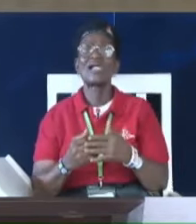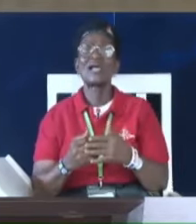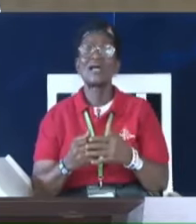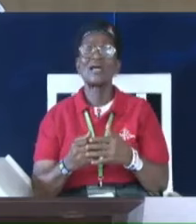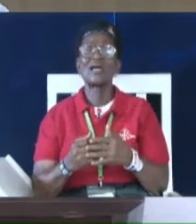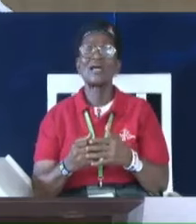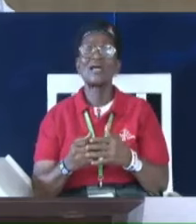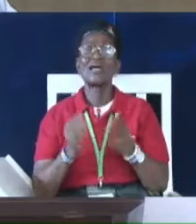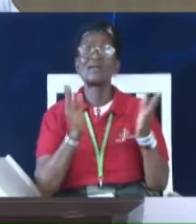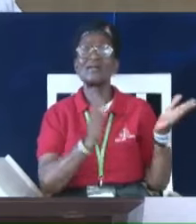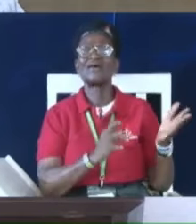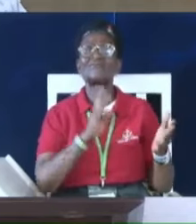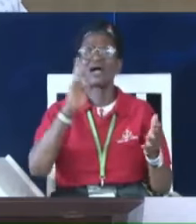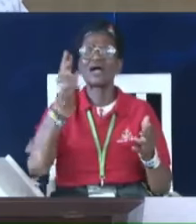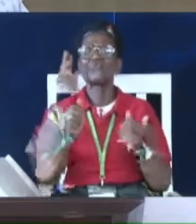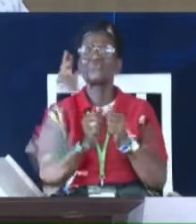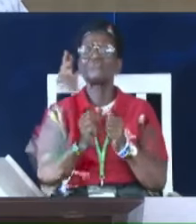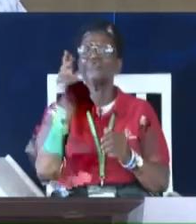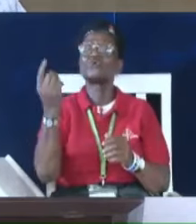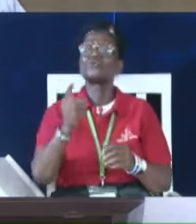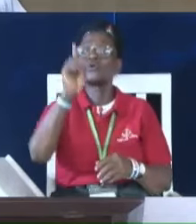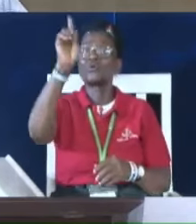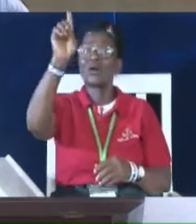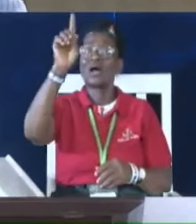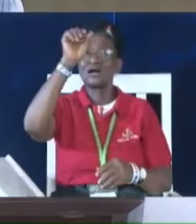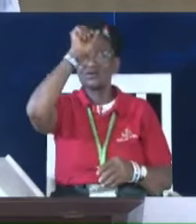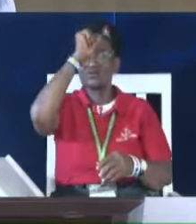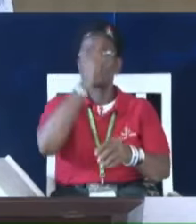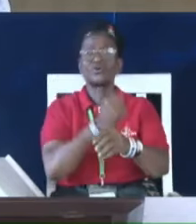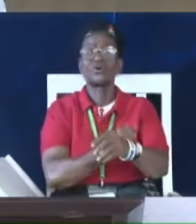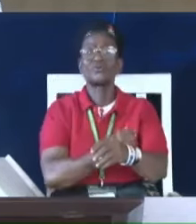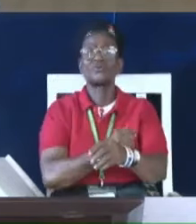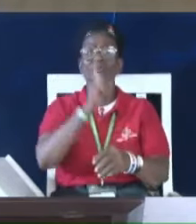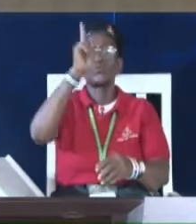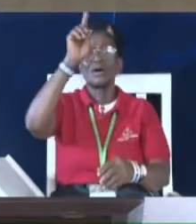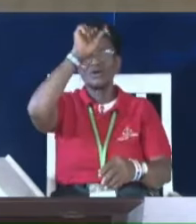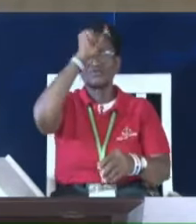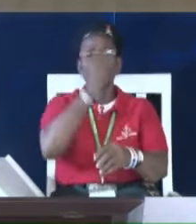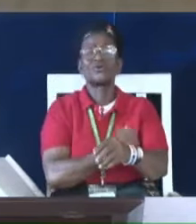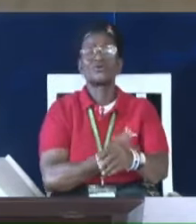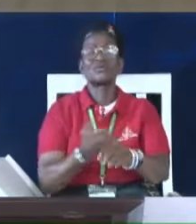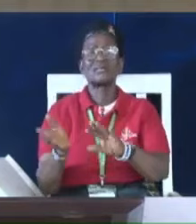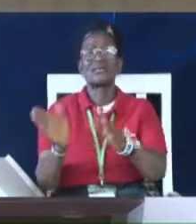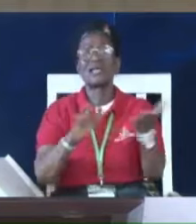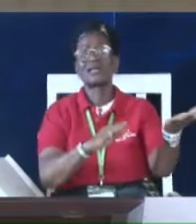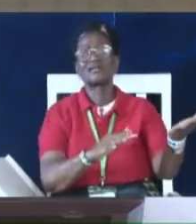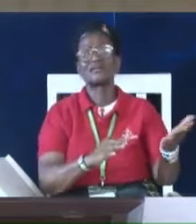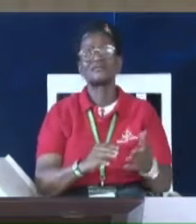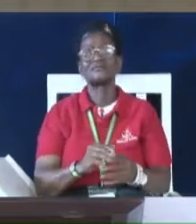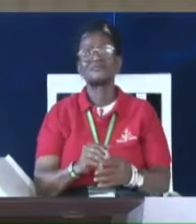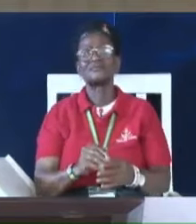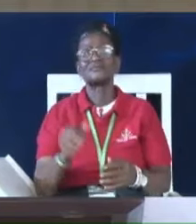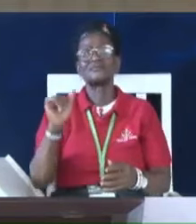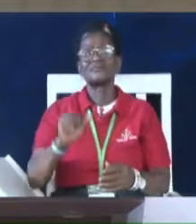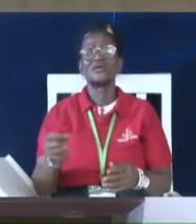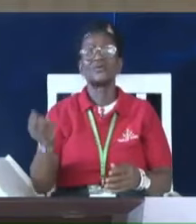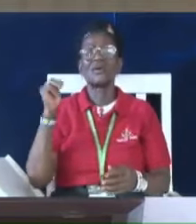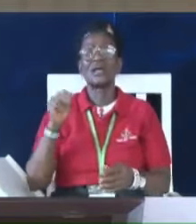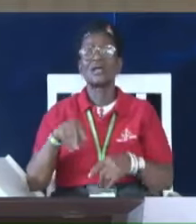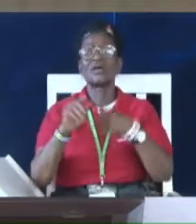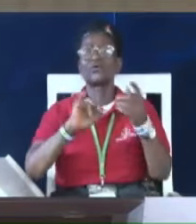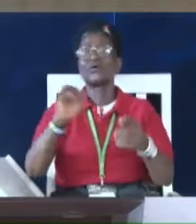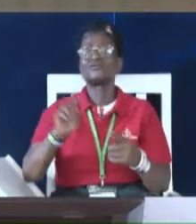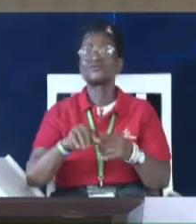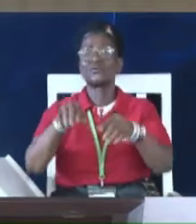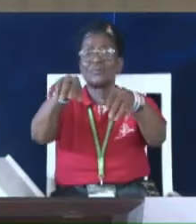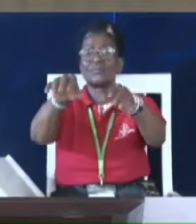left her with only one son. And now the one son was dead, and they were going to bury the son.